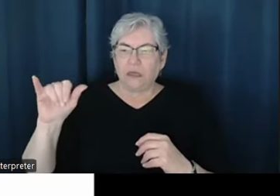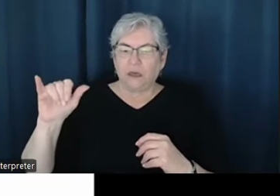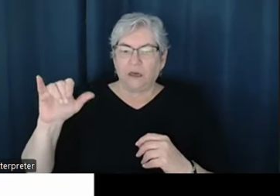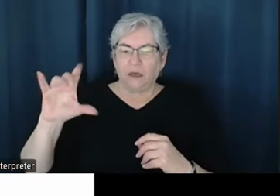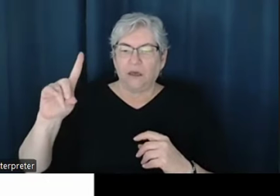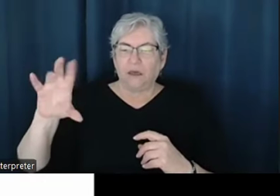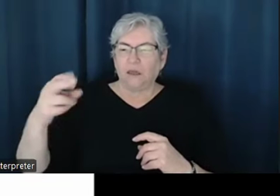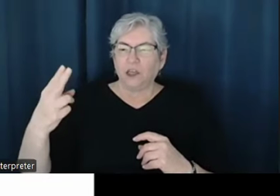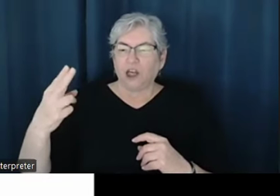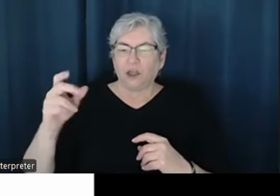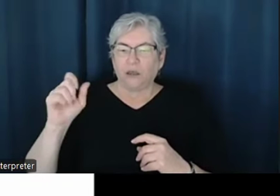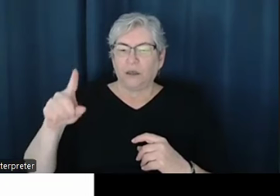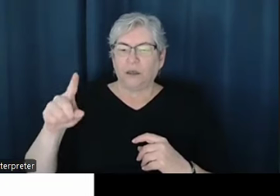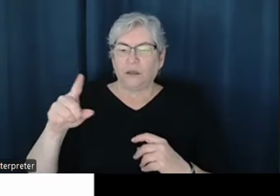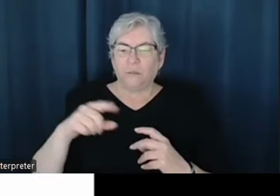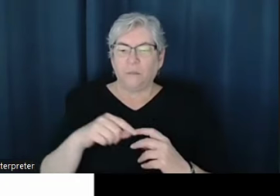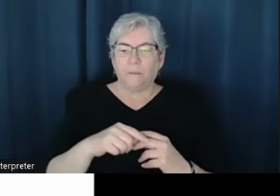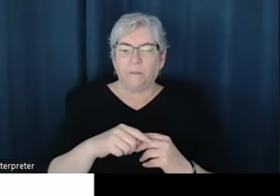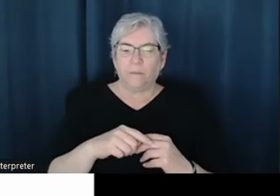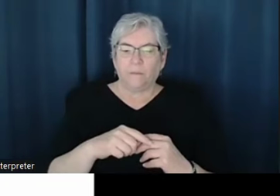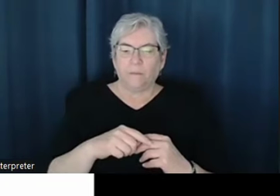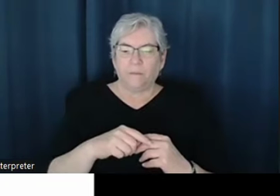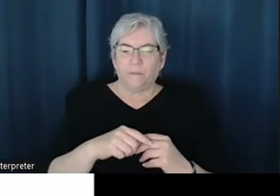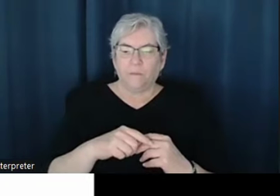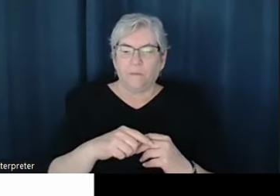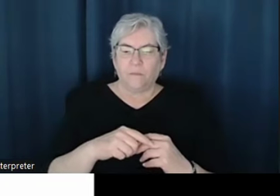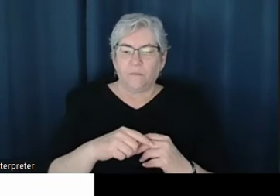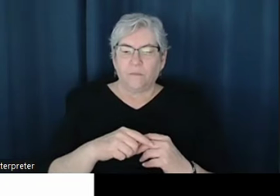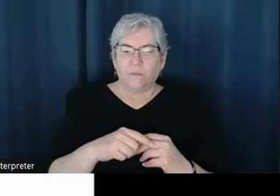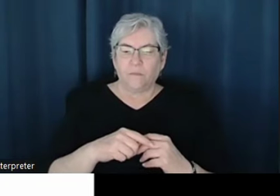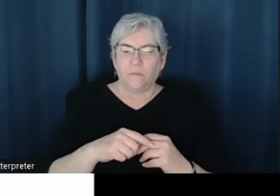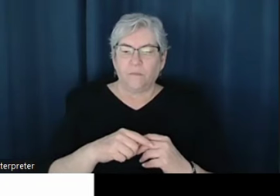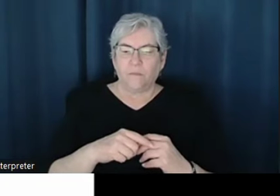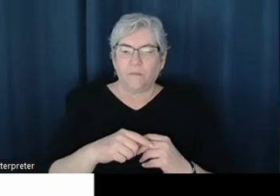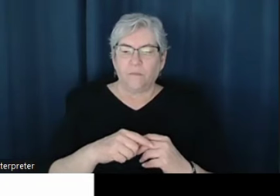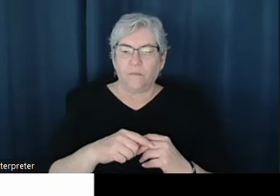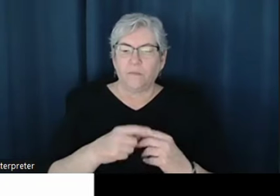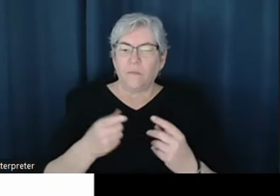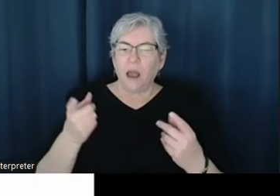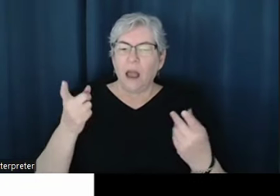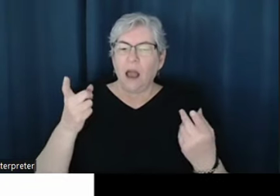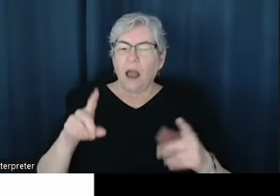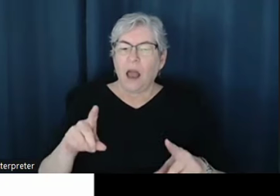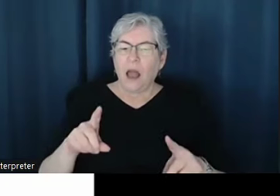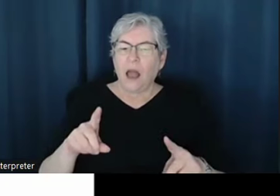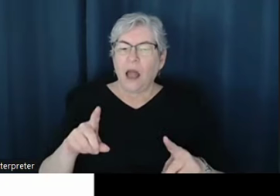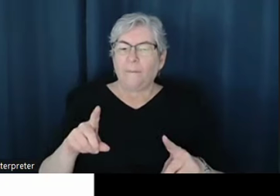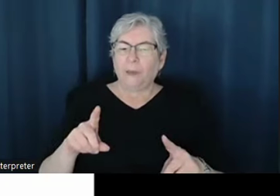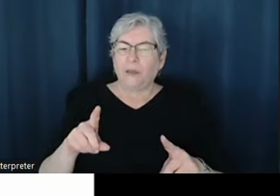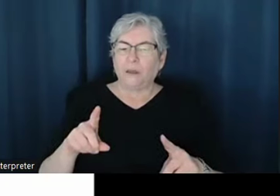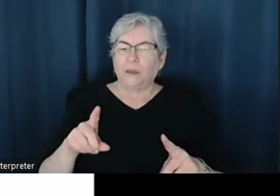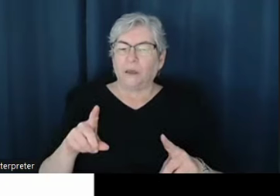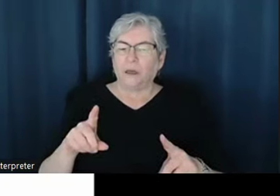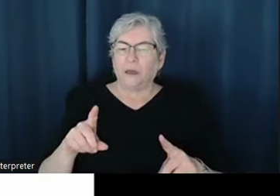says, PA OVR just yesterday voted to close OOS